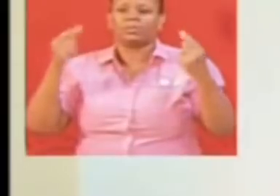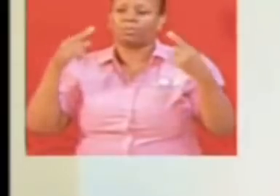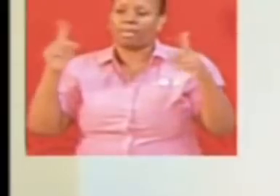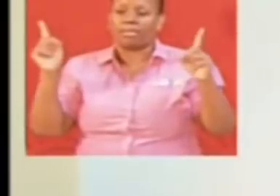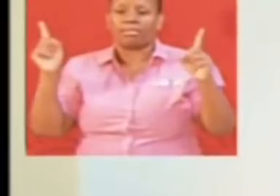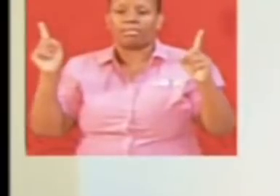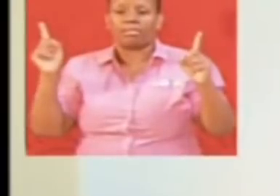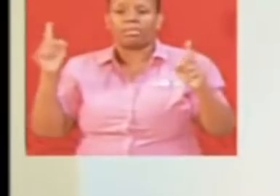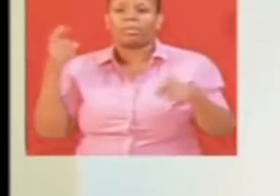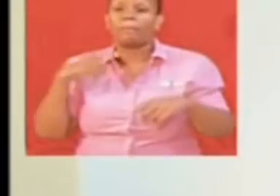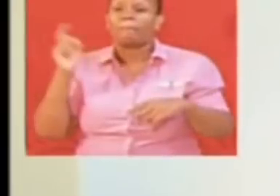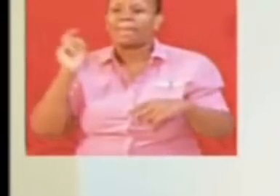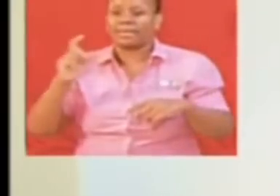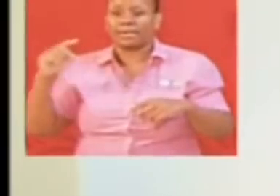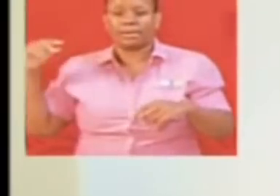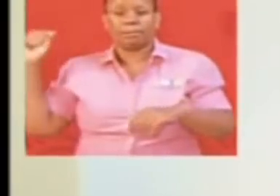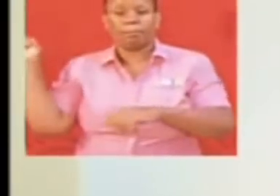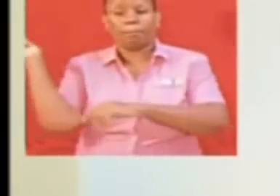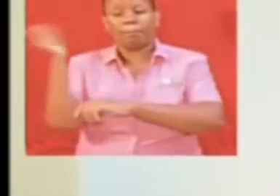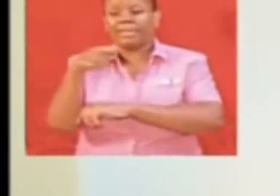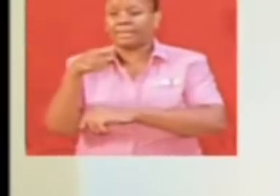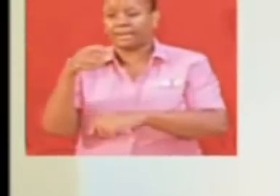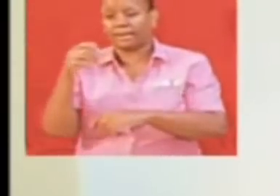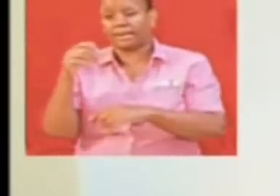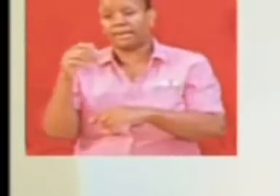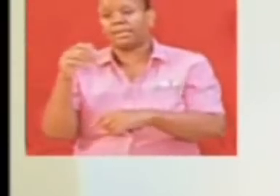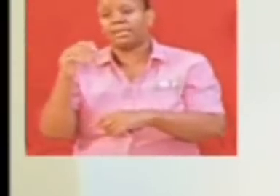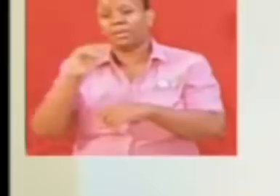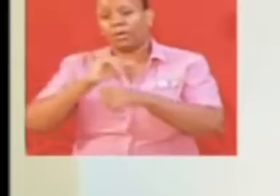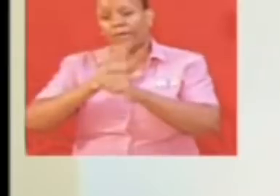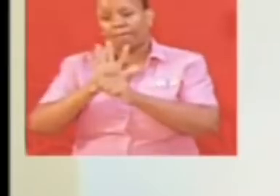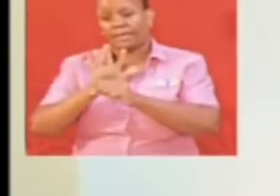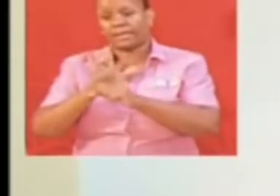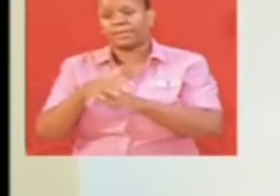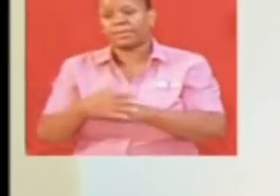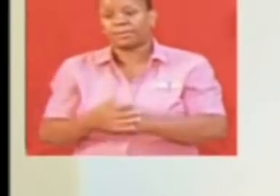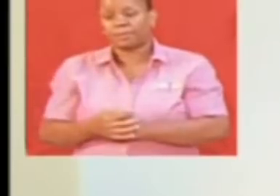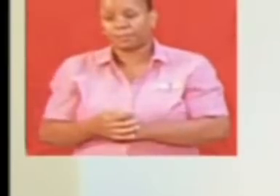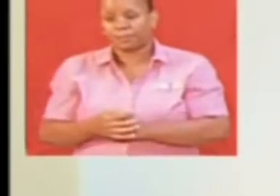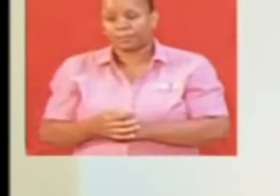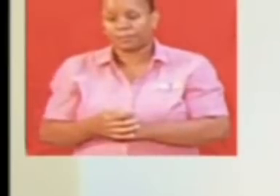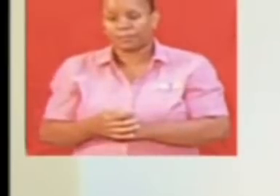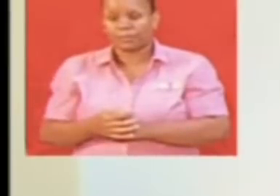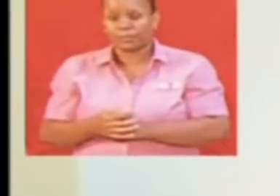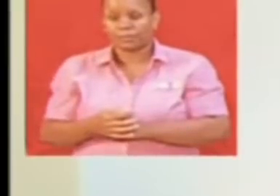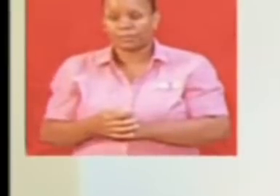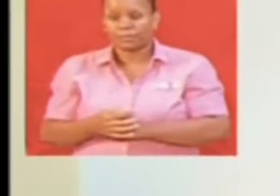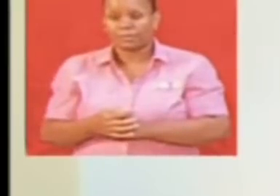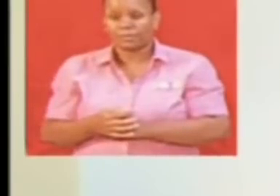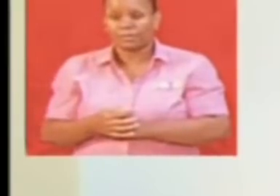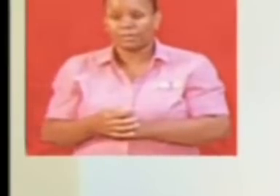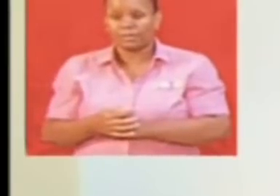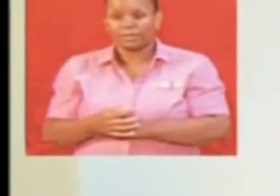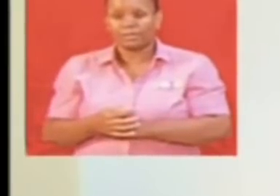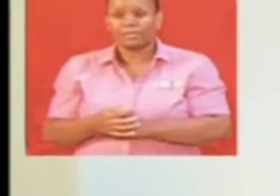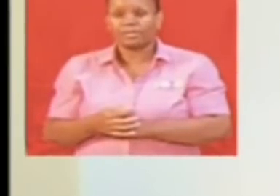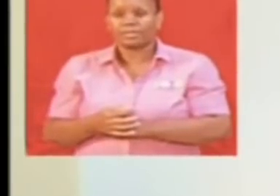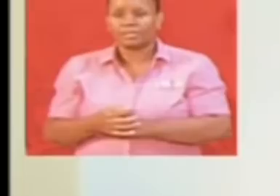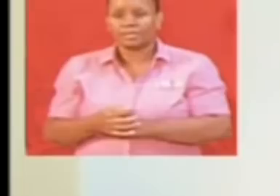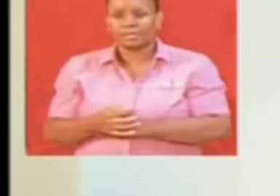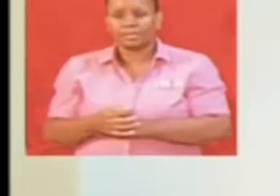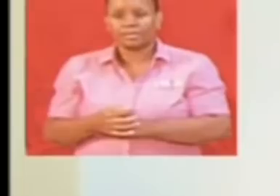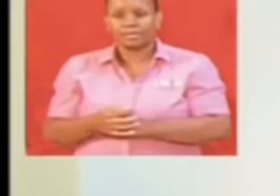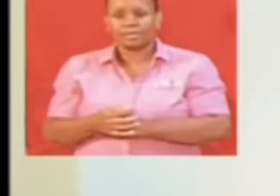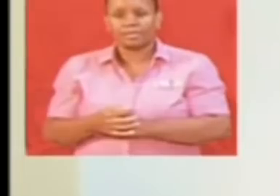some semblance of normalcy and participation exists with a virus under control in the way that